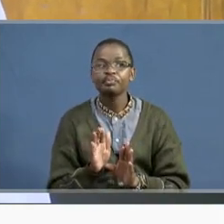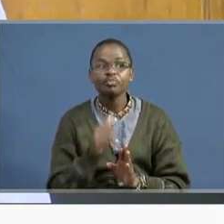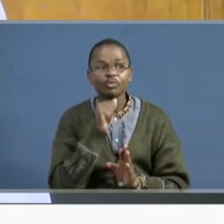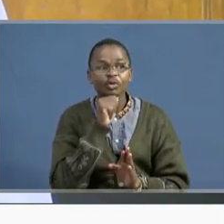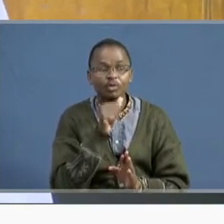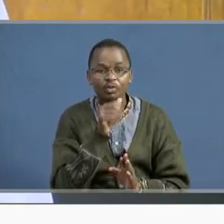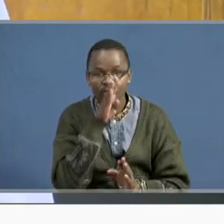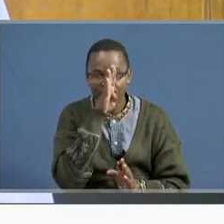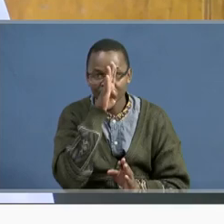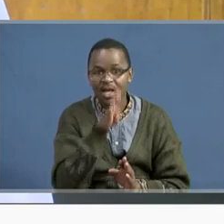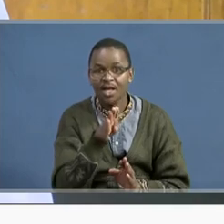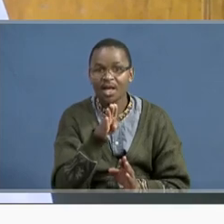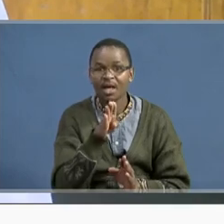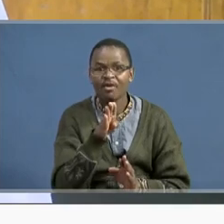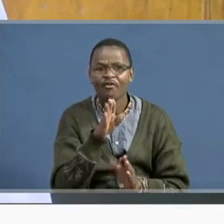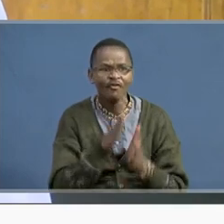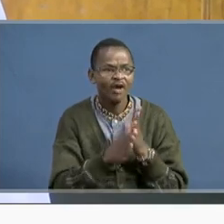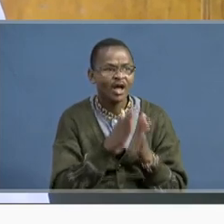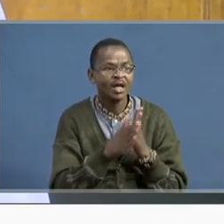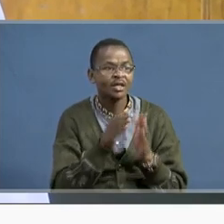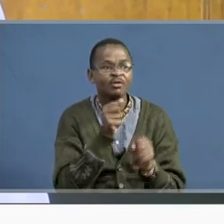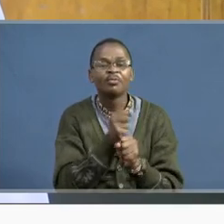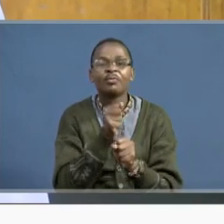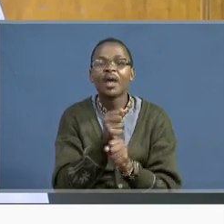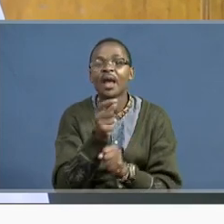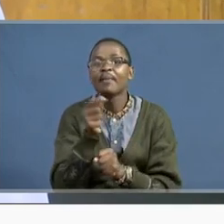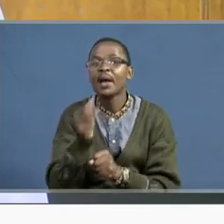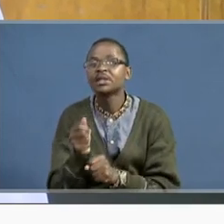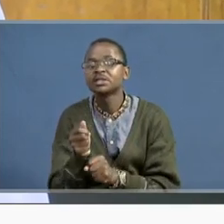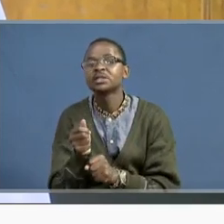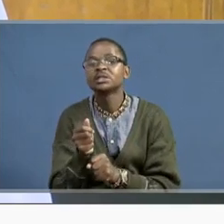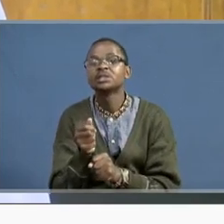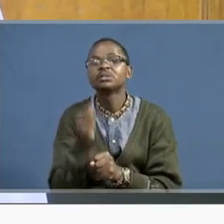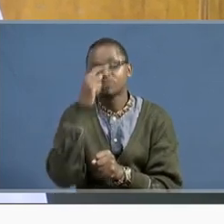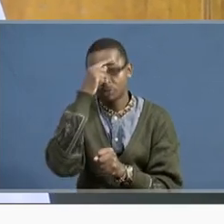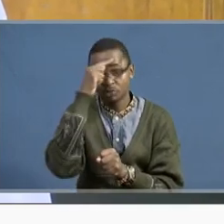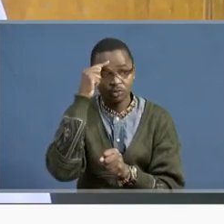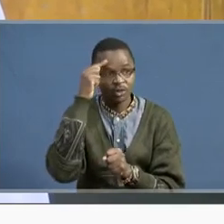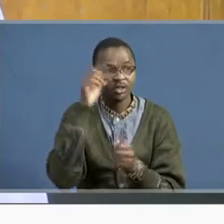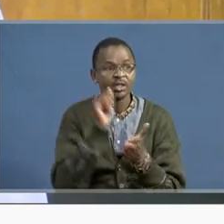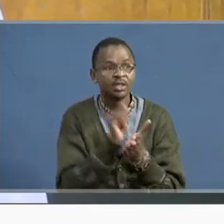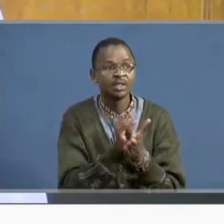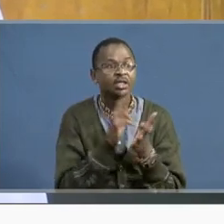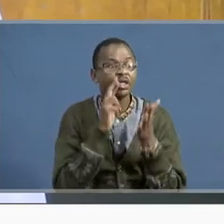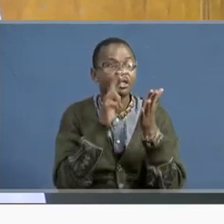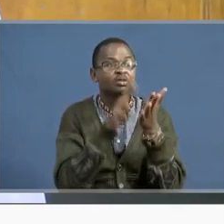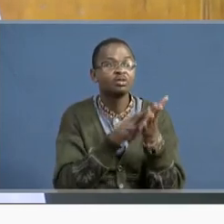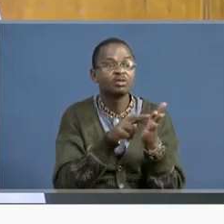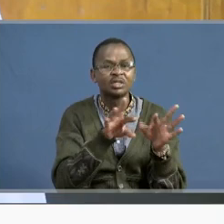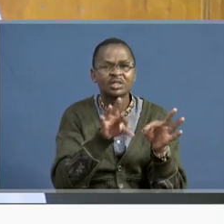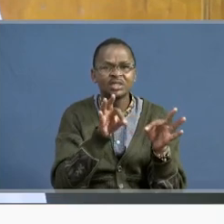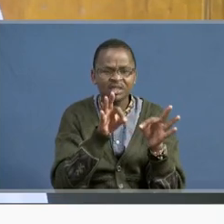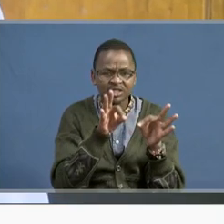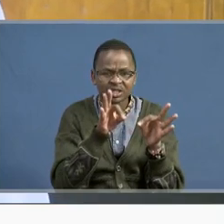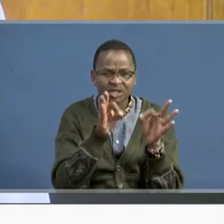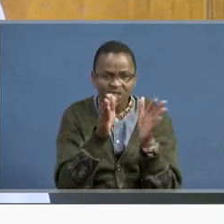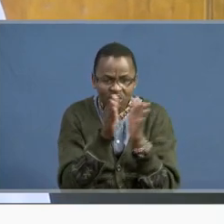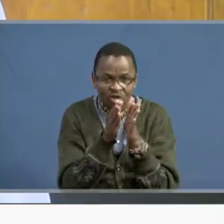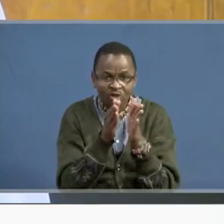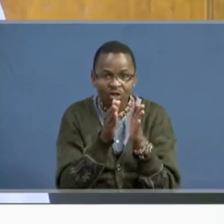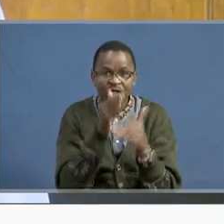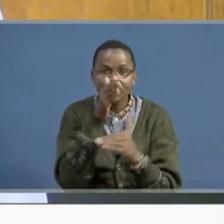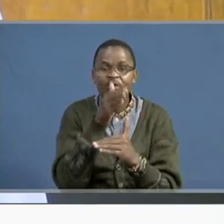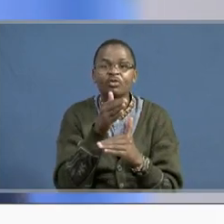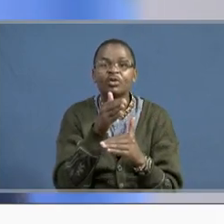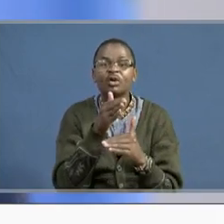Don't be fast to make money, because that results in you taking shortcuts which tomorrow you will